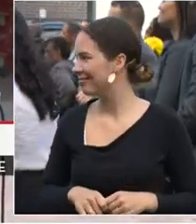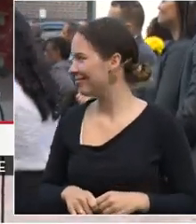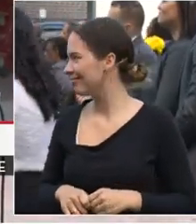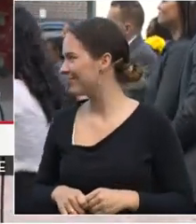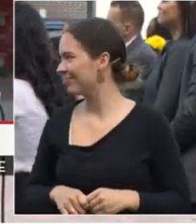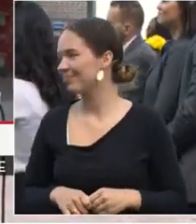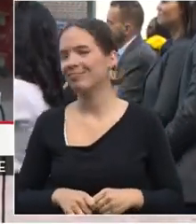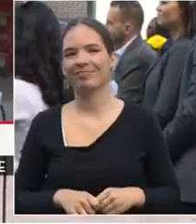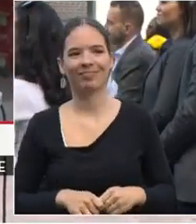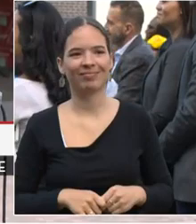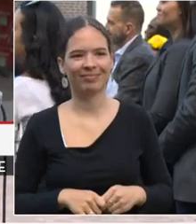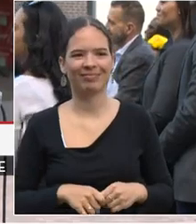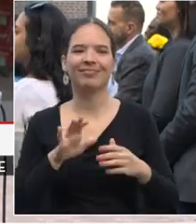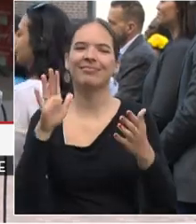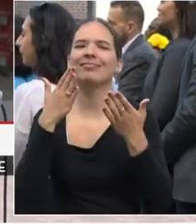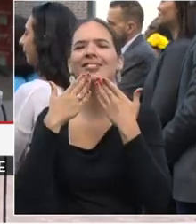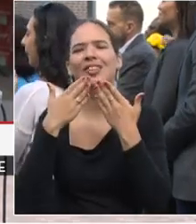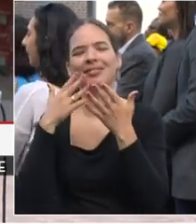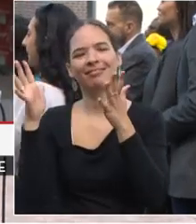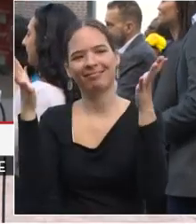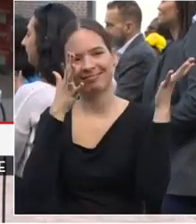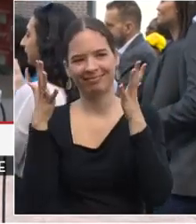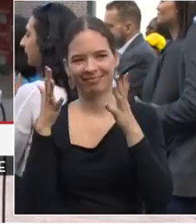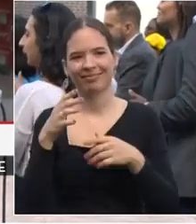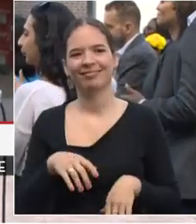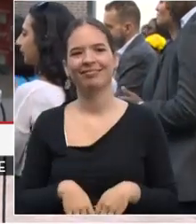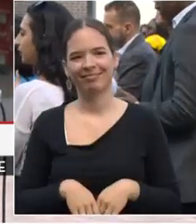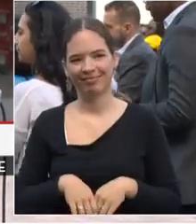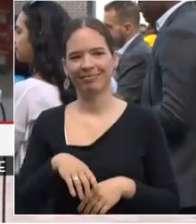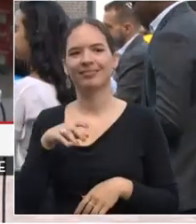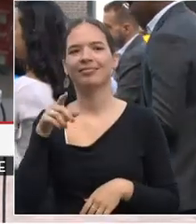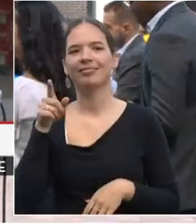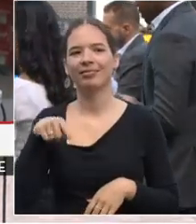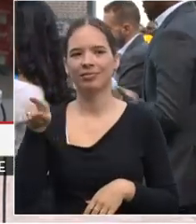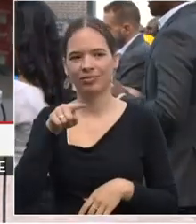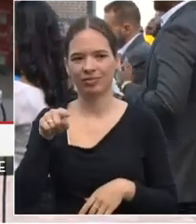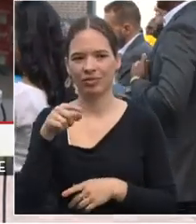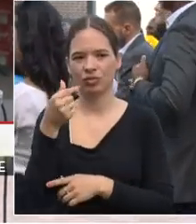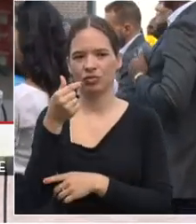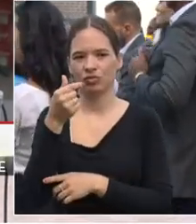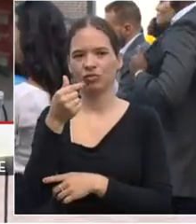Well, thank you. Let's give another round of applause to Mayor Gray.